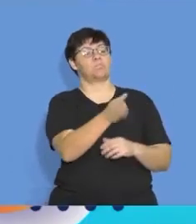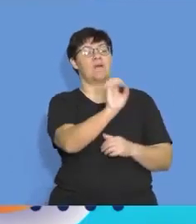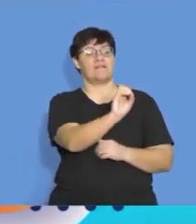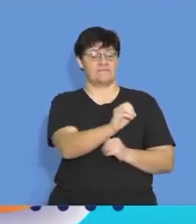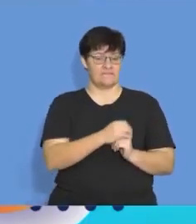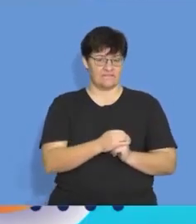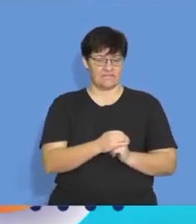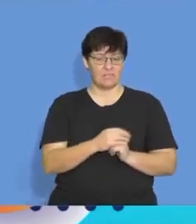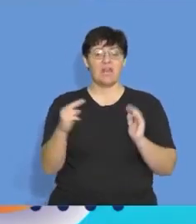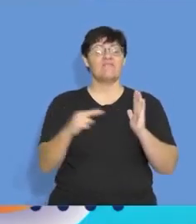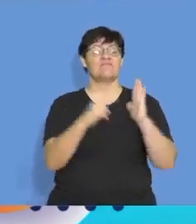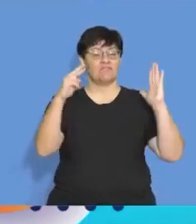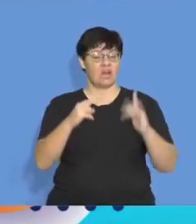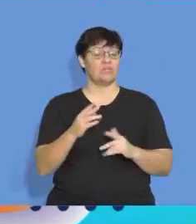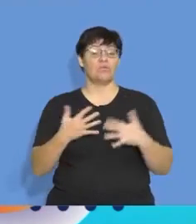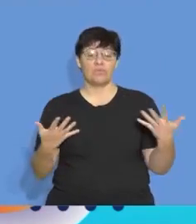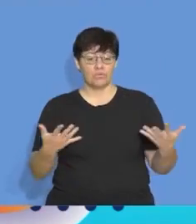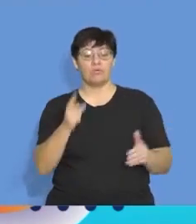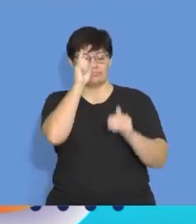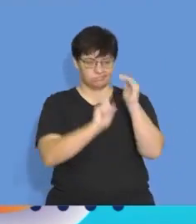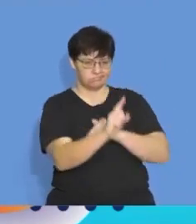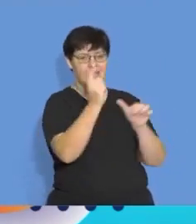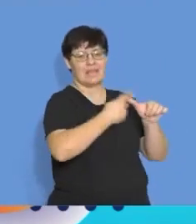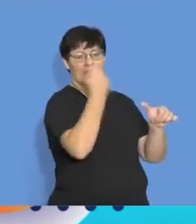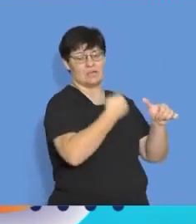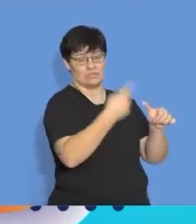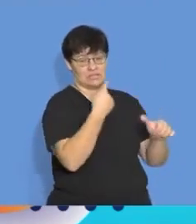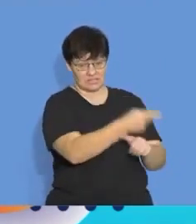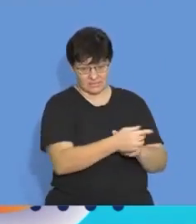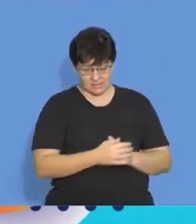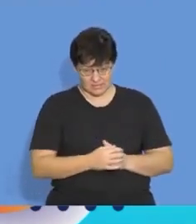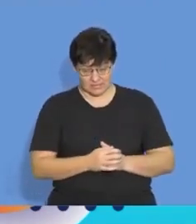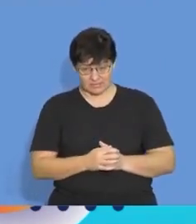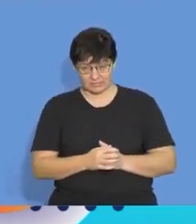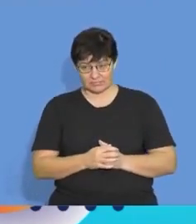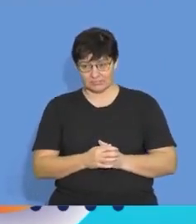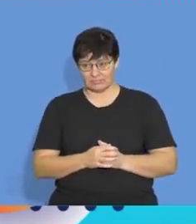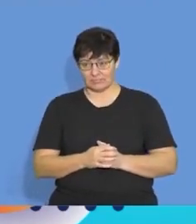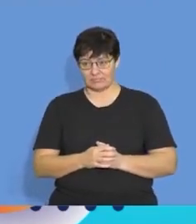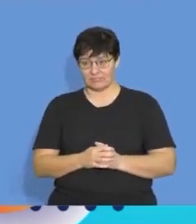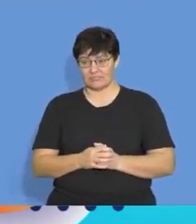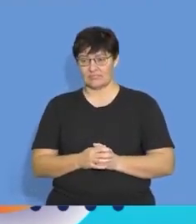It is verified by a physical stock take. Okay.